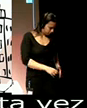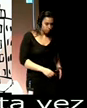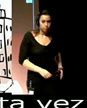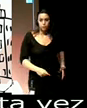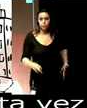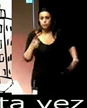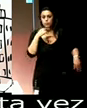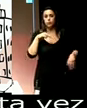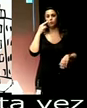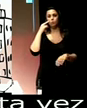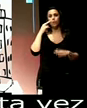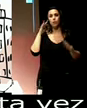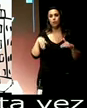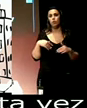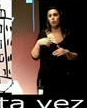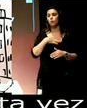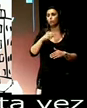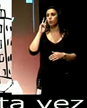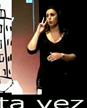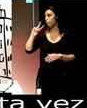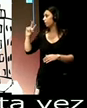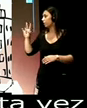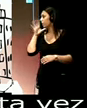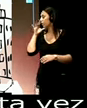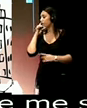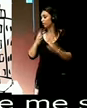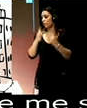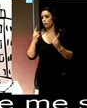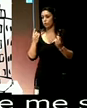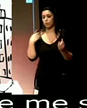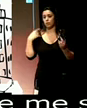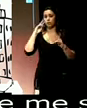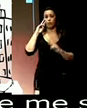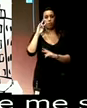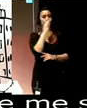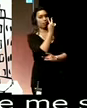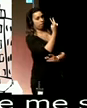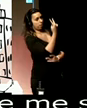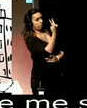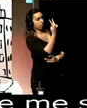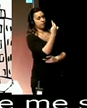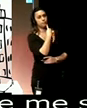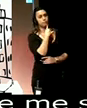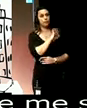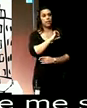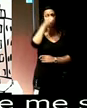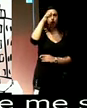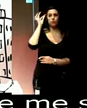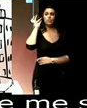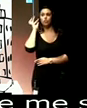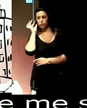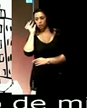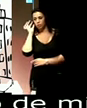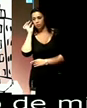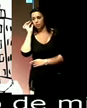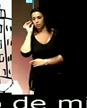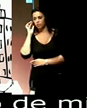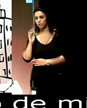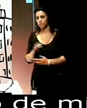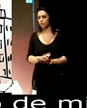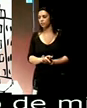back every once in a while to know where I'm standing. Ladies and gentlemen, I hold the world, but as the world, Cristiano and